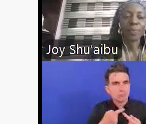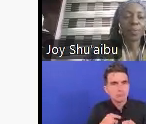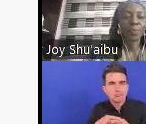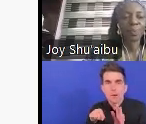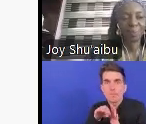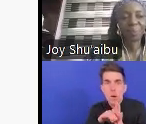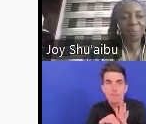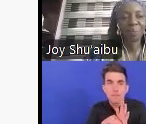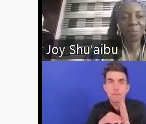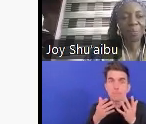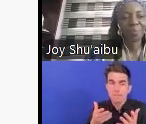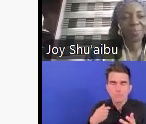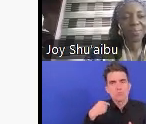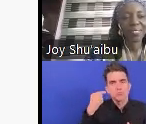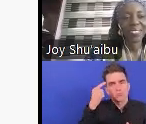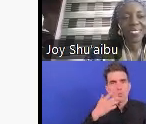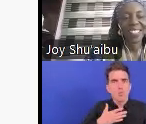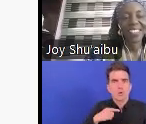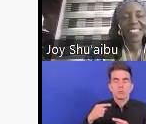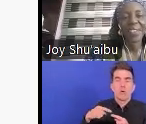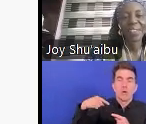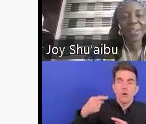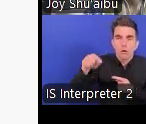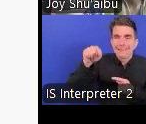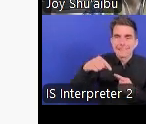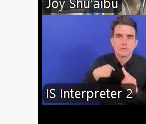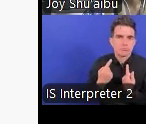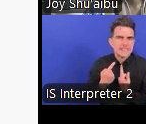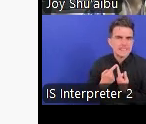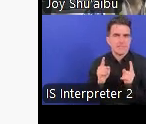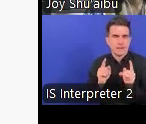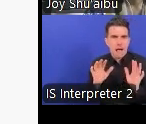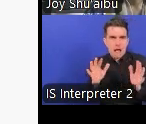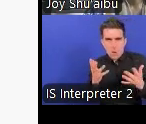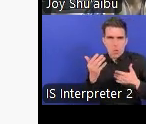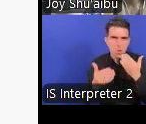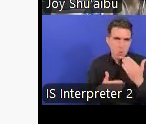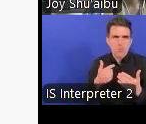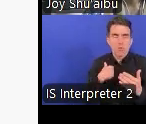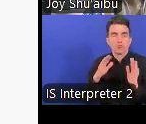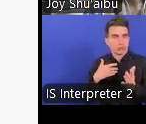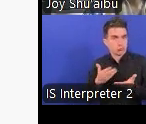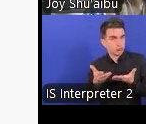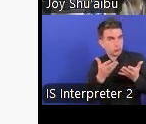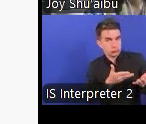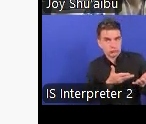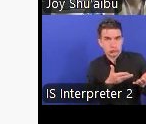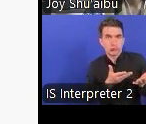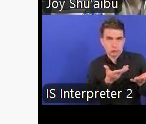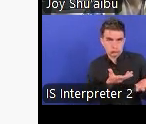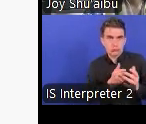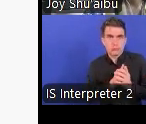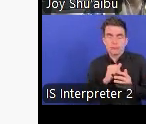reflections and don't forget to introduce yourself. Yeah, thank you very much, Claire. And good morning, good afternoon, good